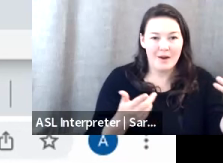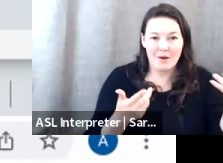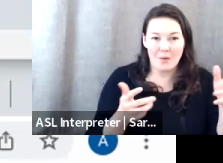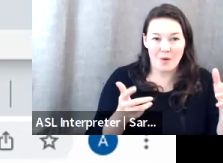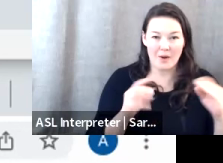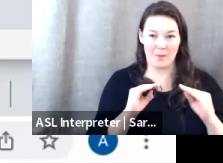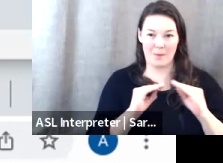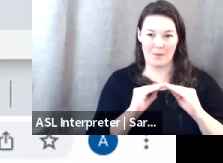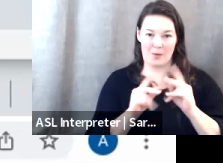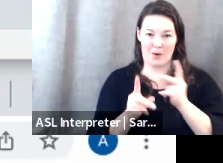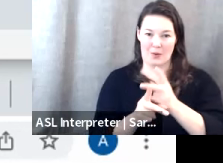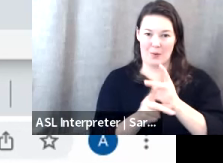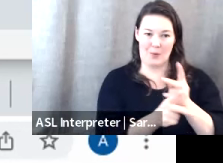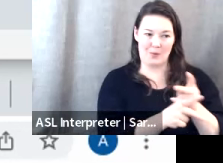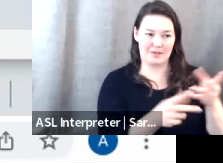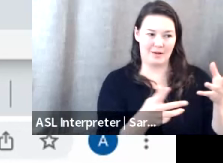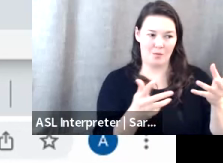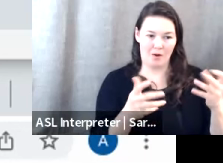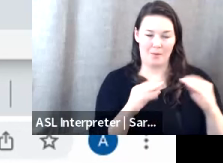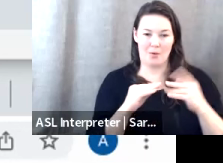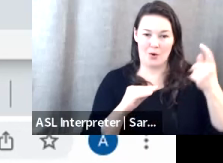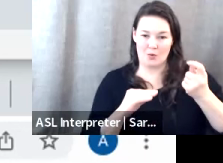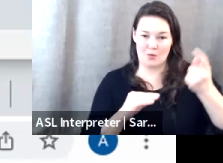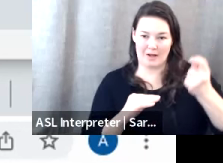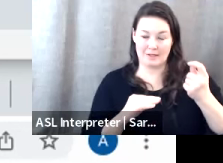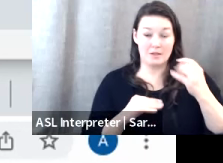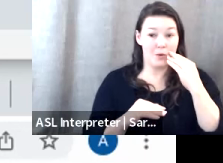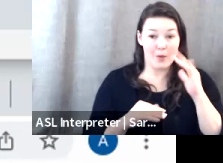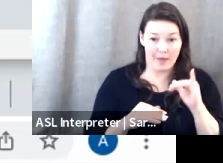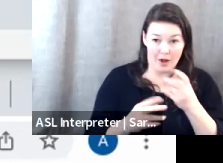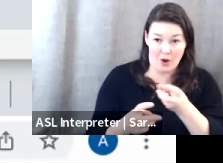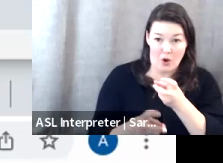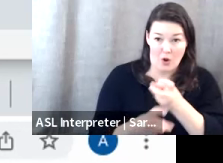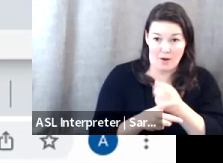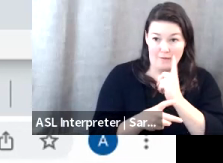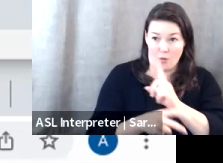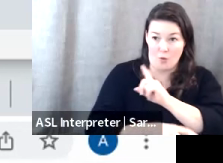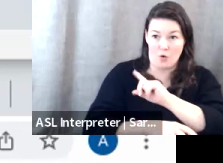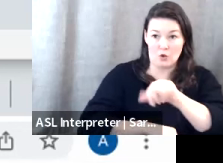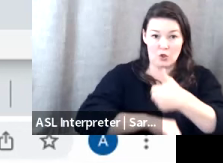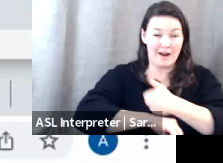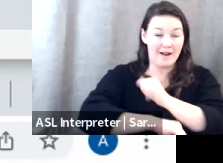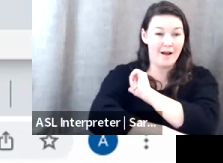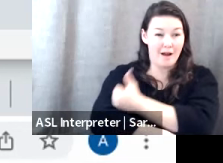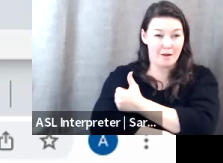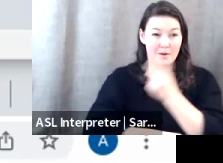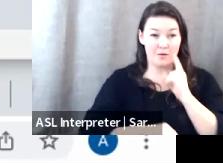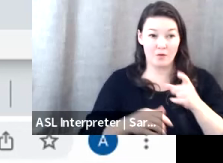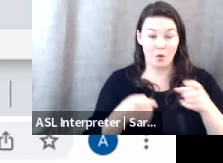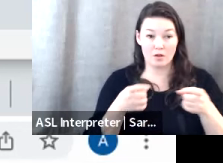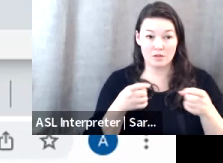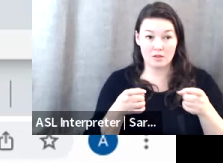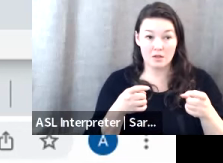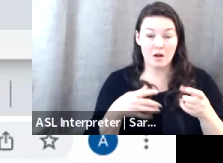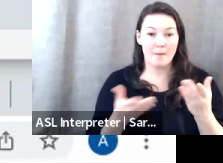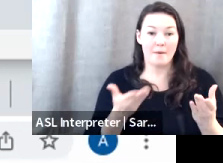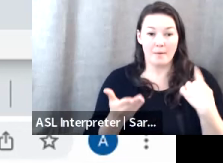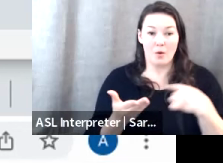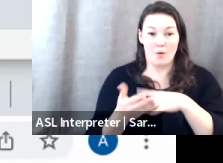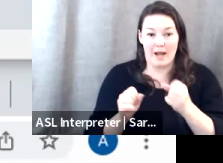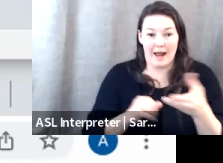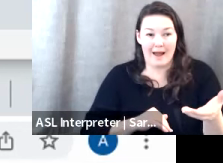prefer grants. And I know it's difficult to admin, but maybe we can hire